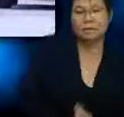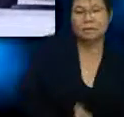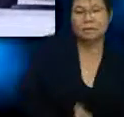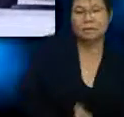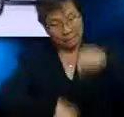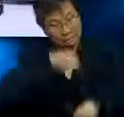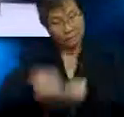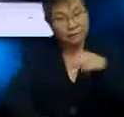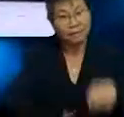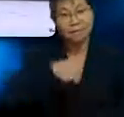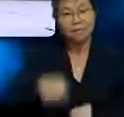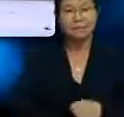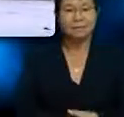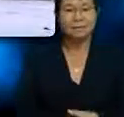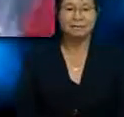bicycle,